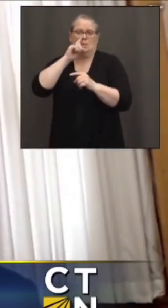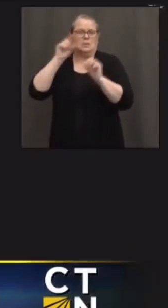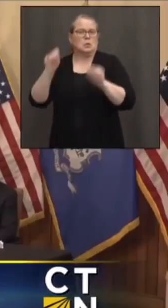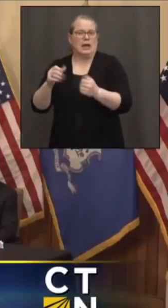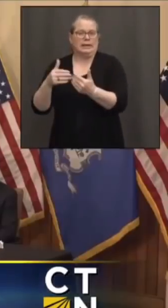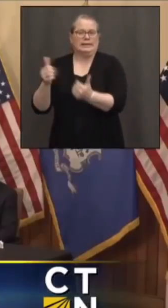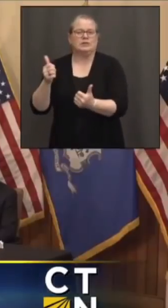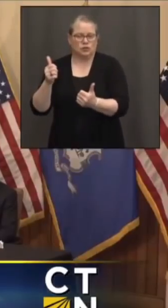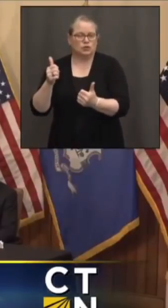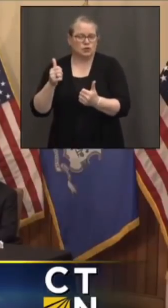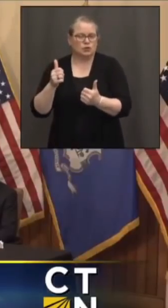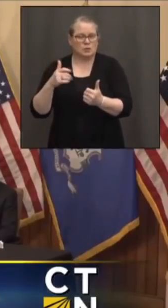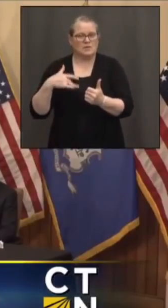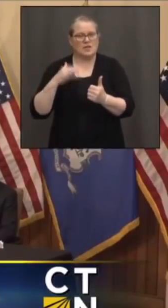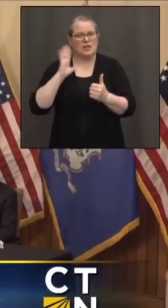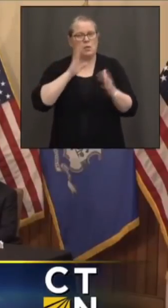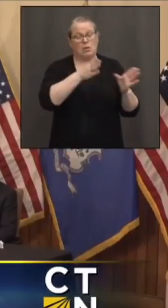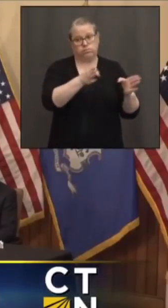Thank you.